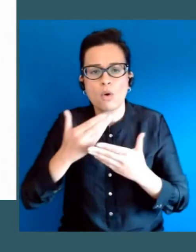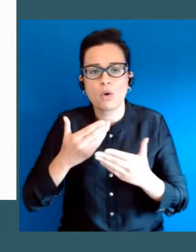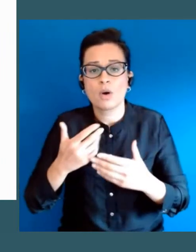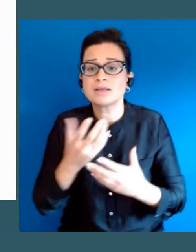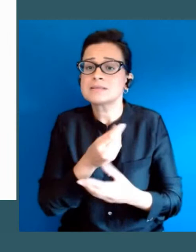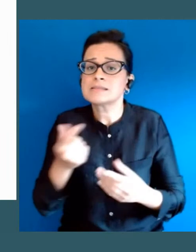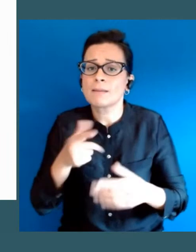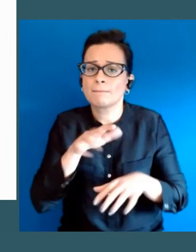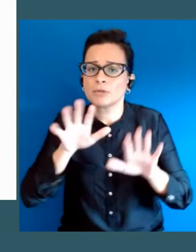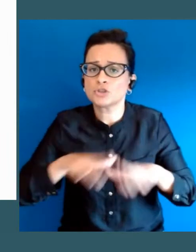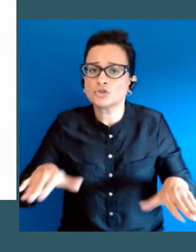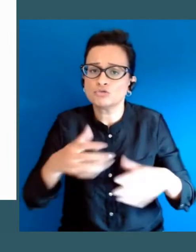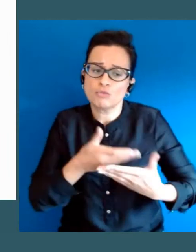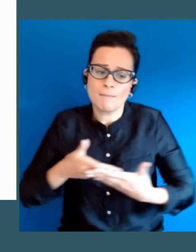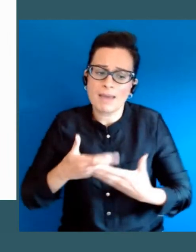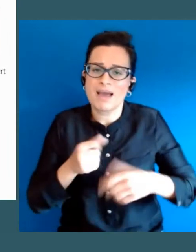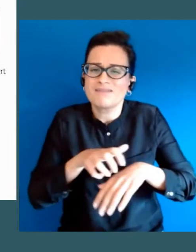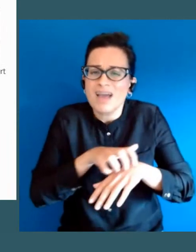well.